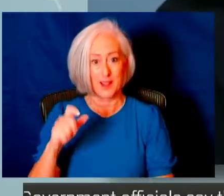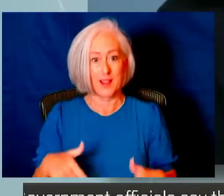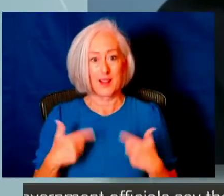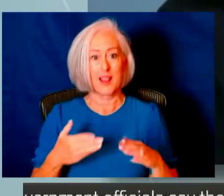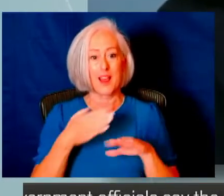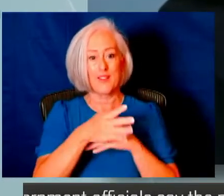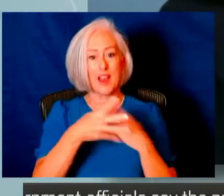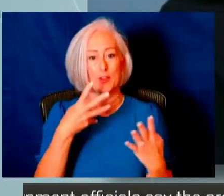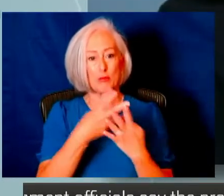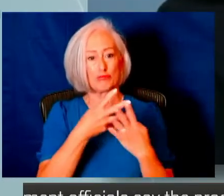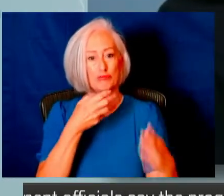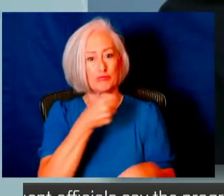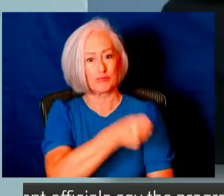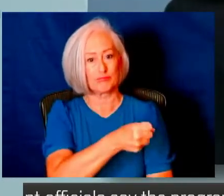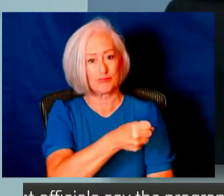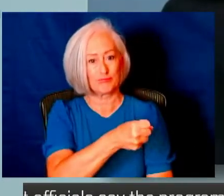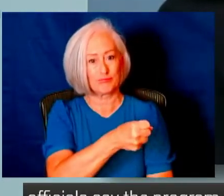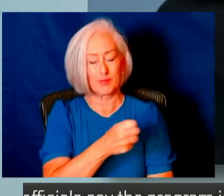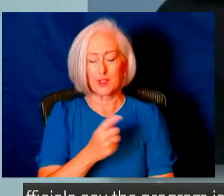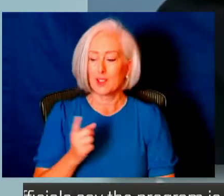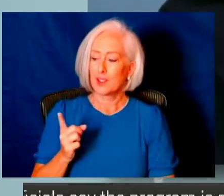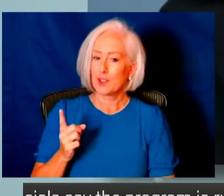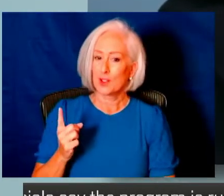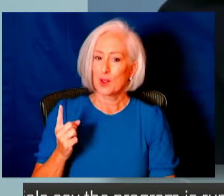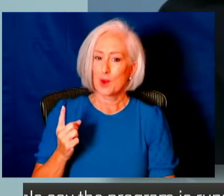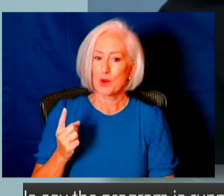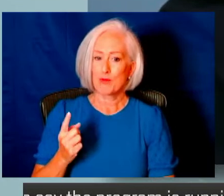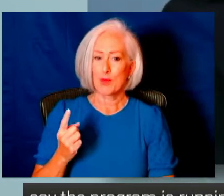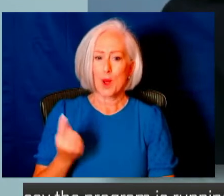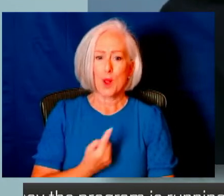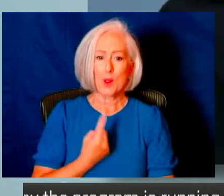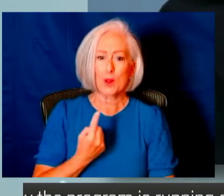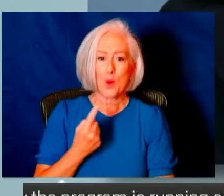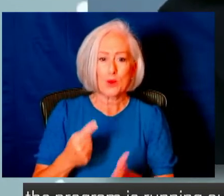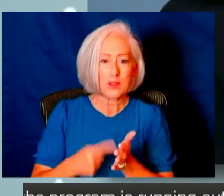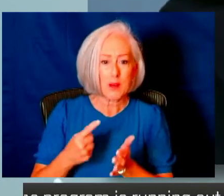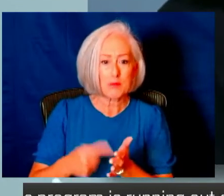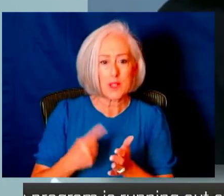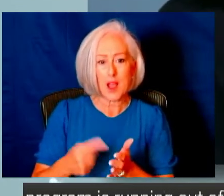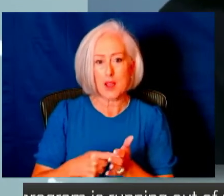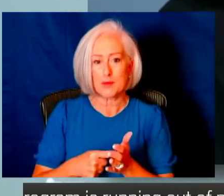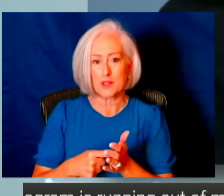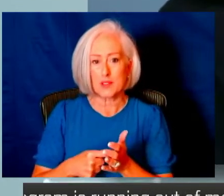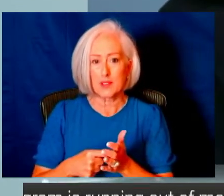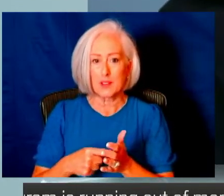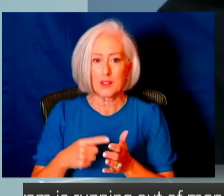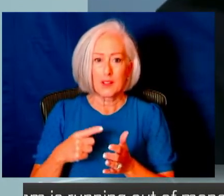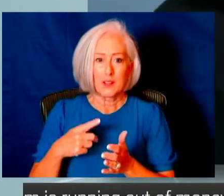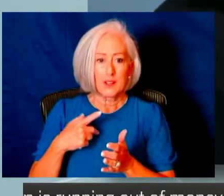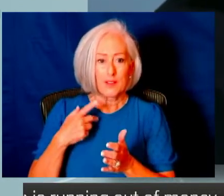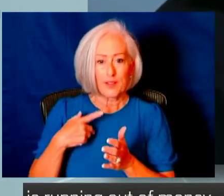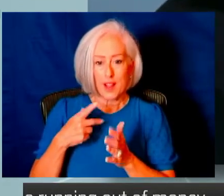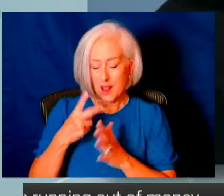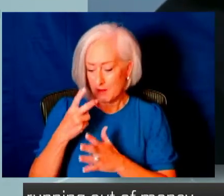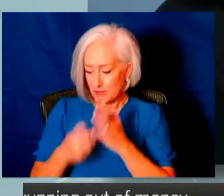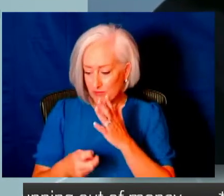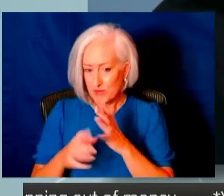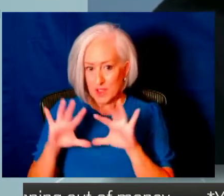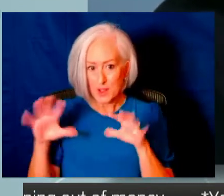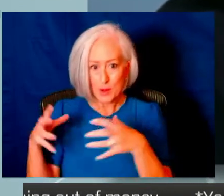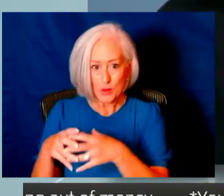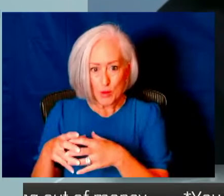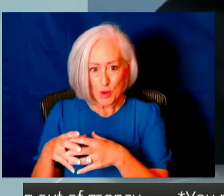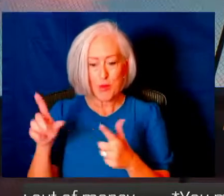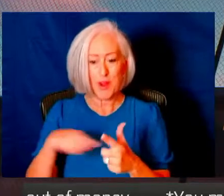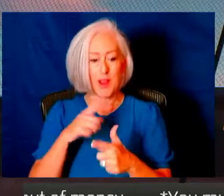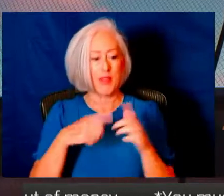alone sometimes. You fall into these crowds where you feel like you love, but at the end of the day, when you locked in behind them bars, you can't